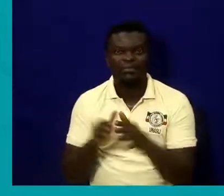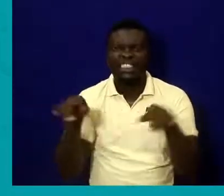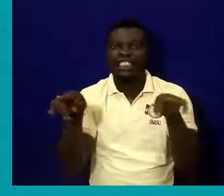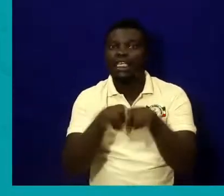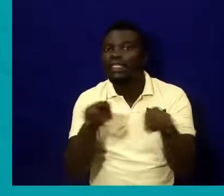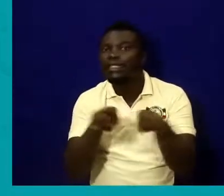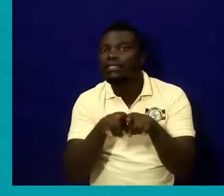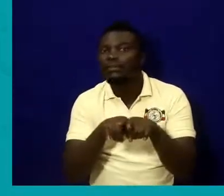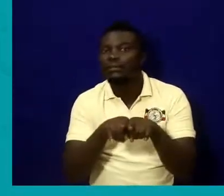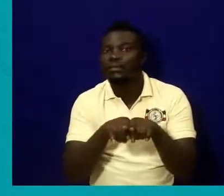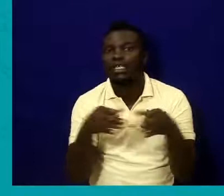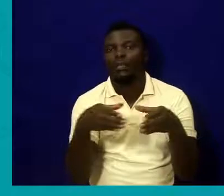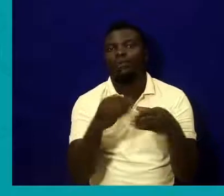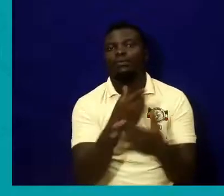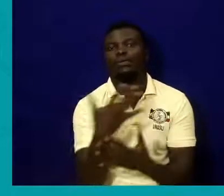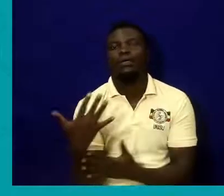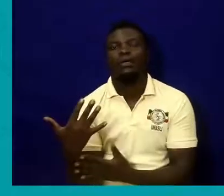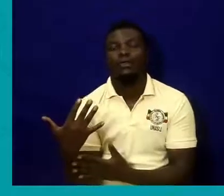is the same as the group number.